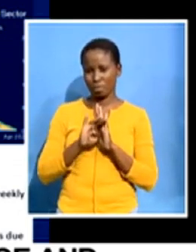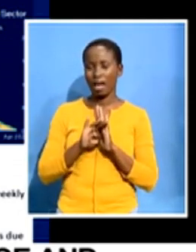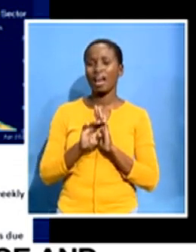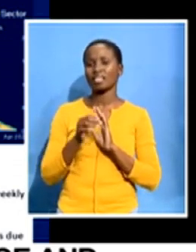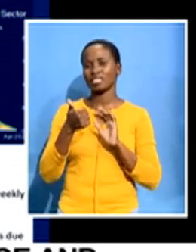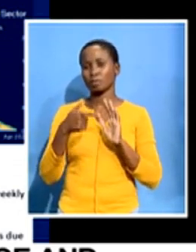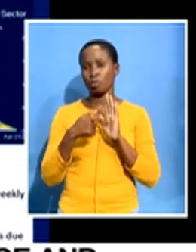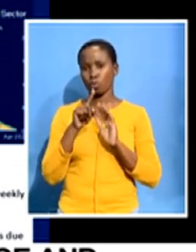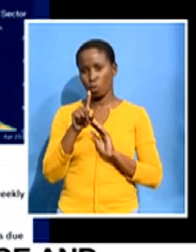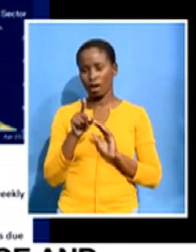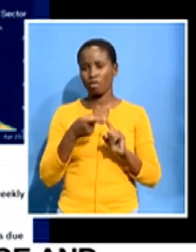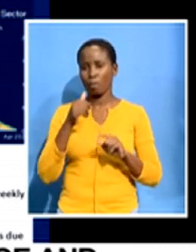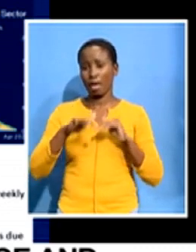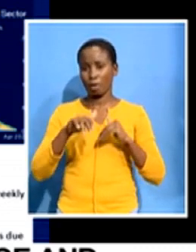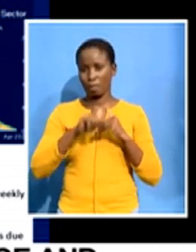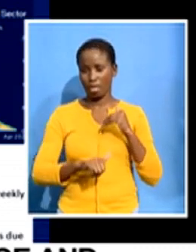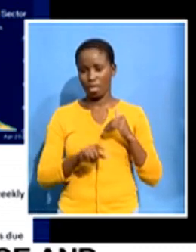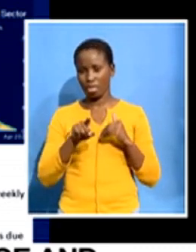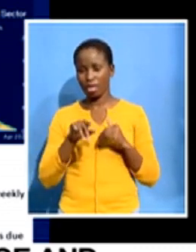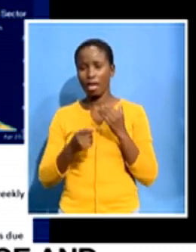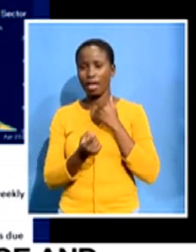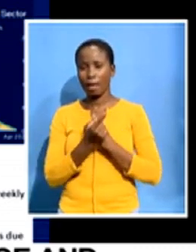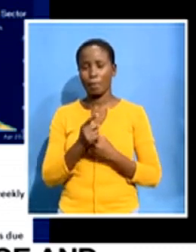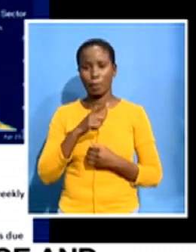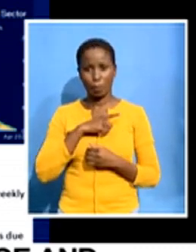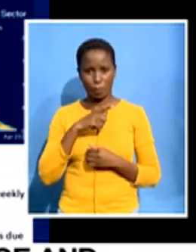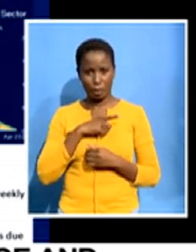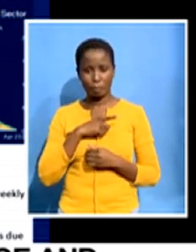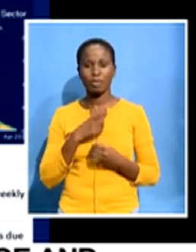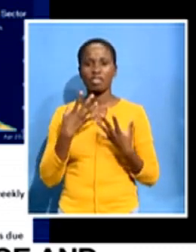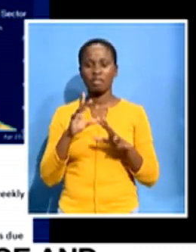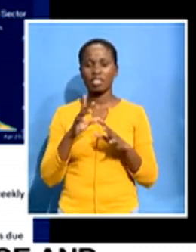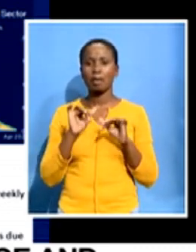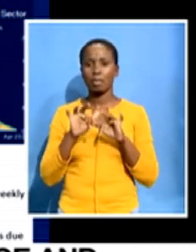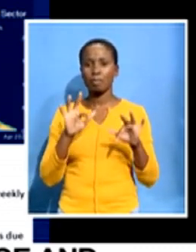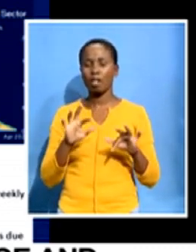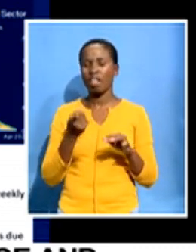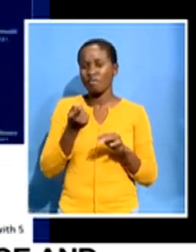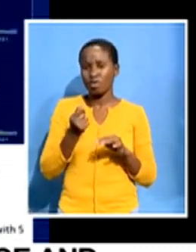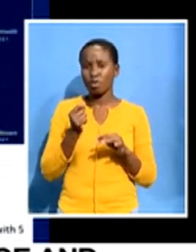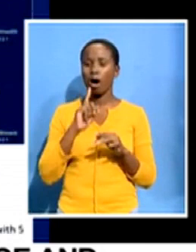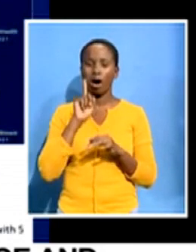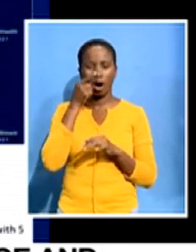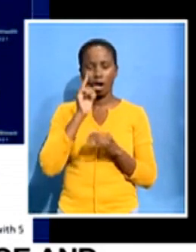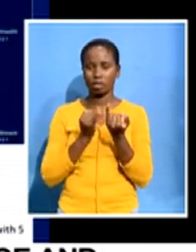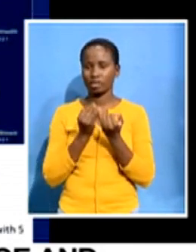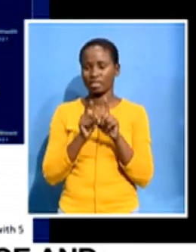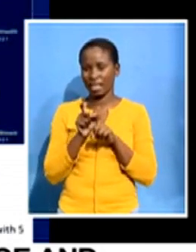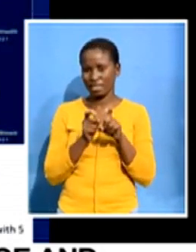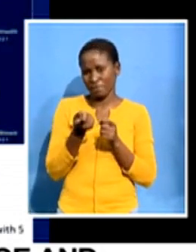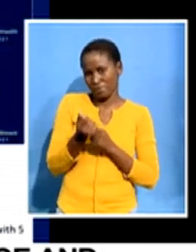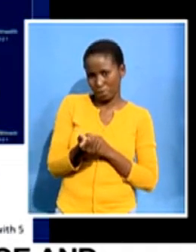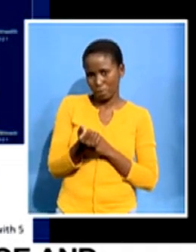reduction, or we test fewer people on a public holiday, rather than an increase in actual cases. The